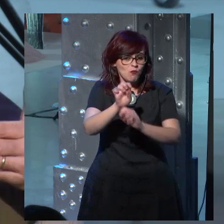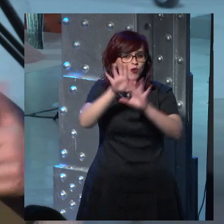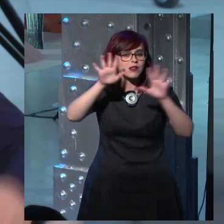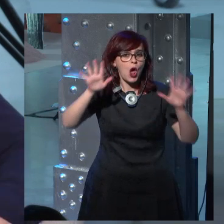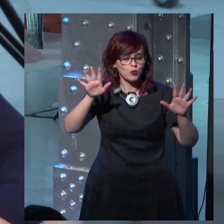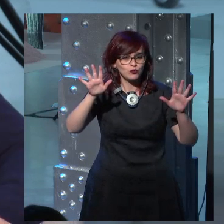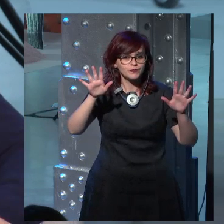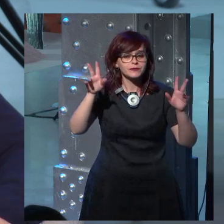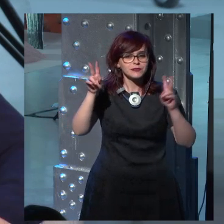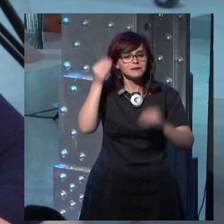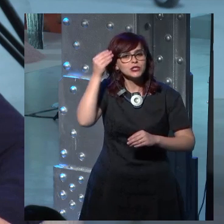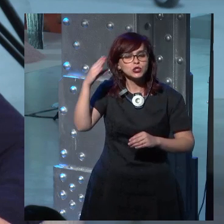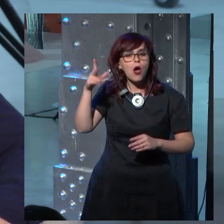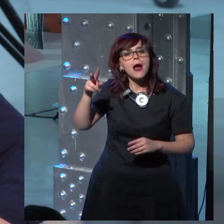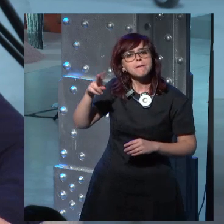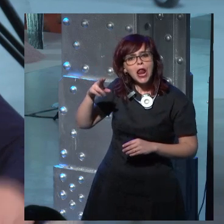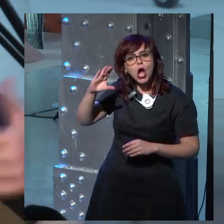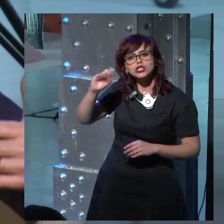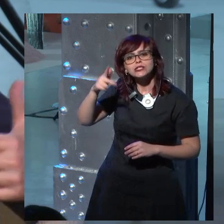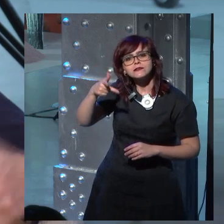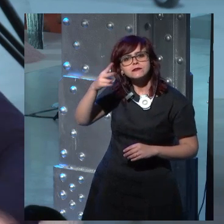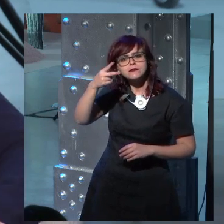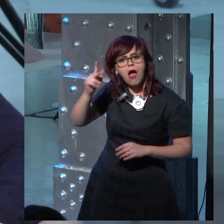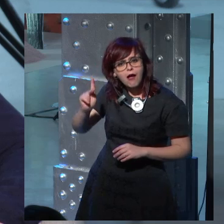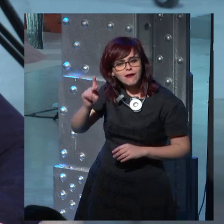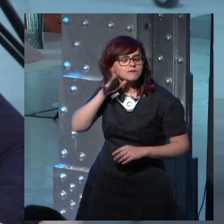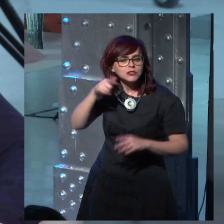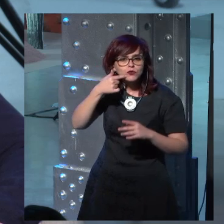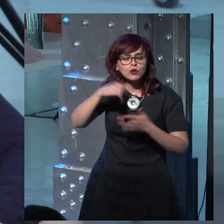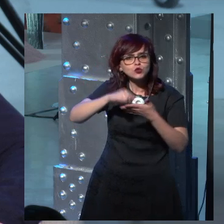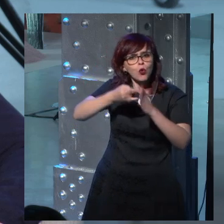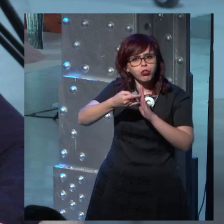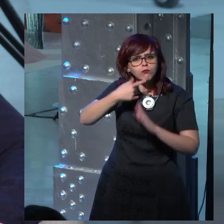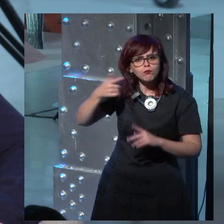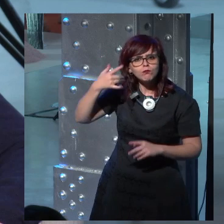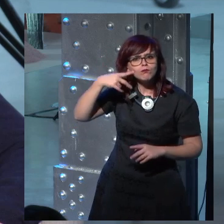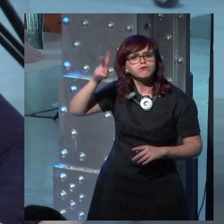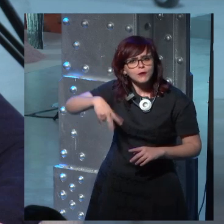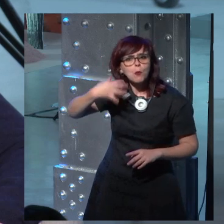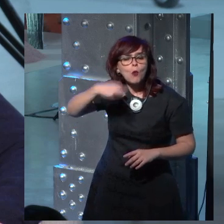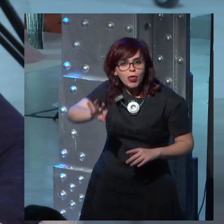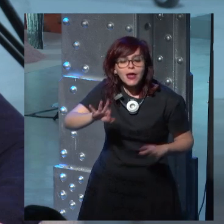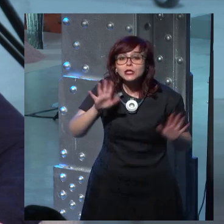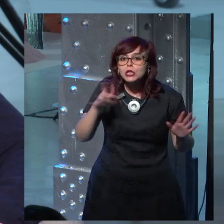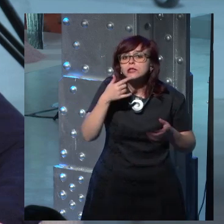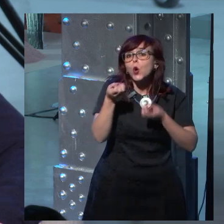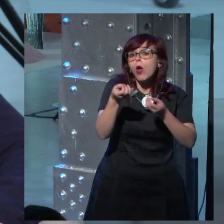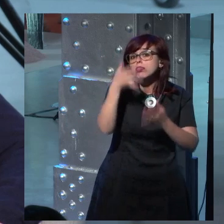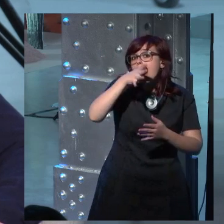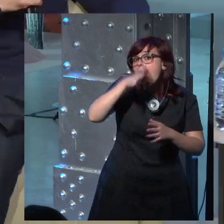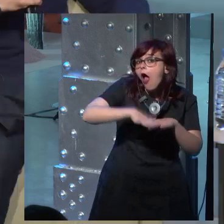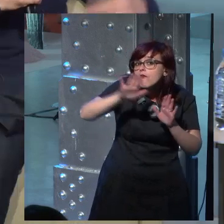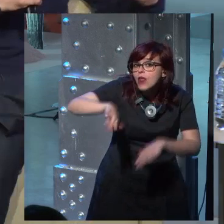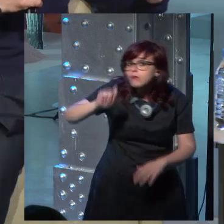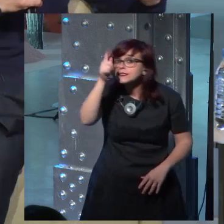can figure this problem out, and I won't tell you whether that's true in the end.